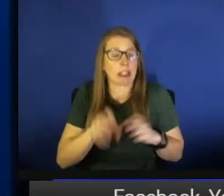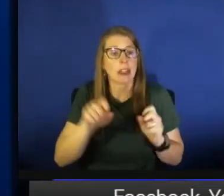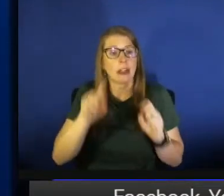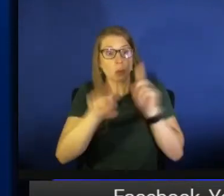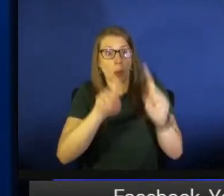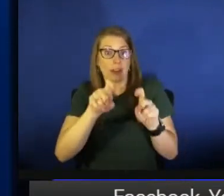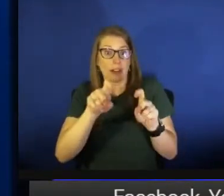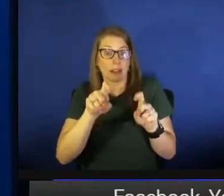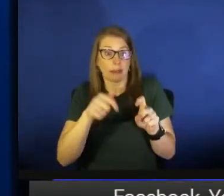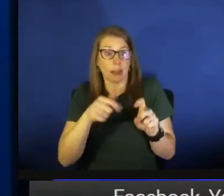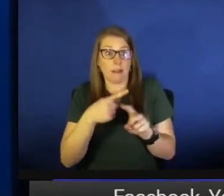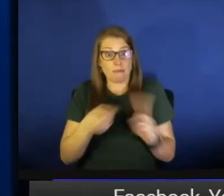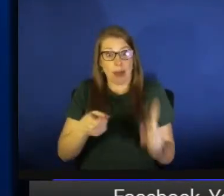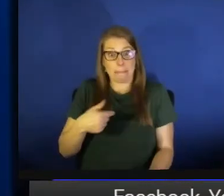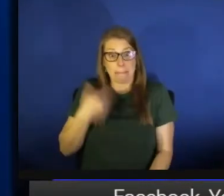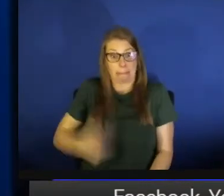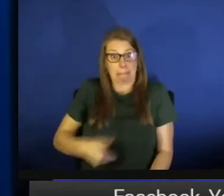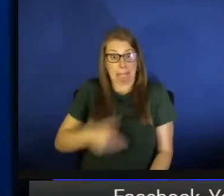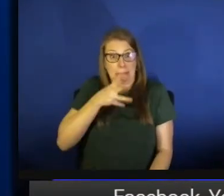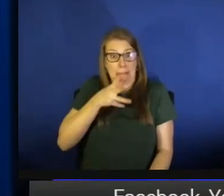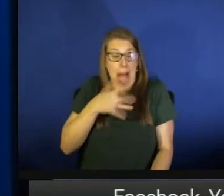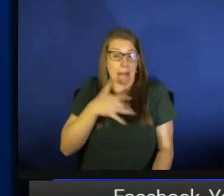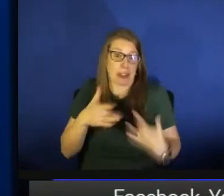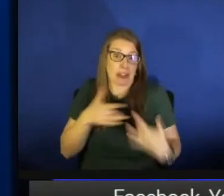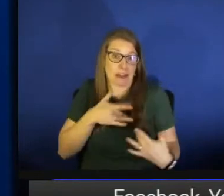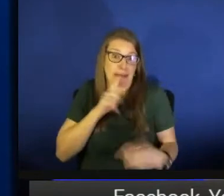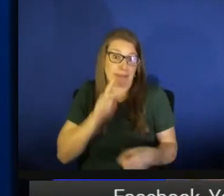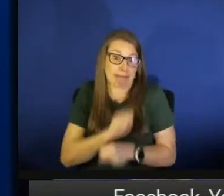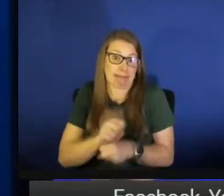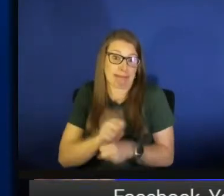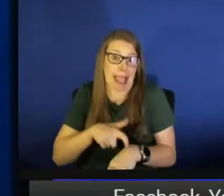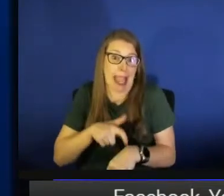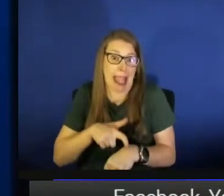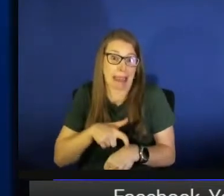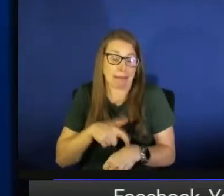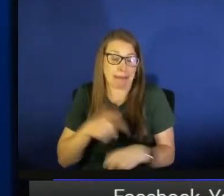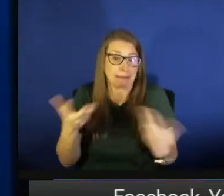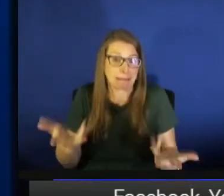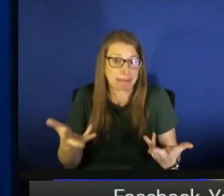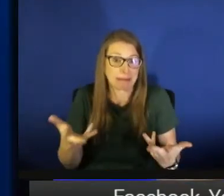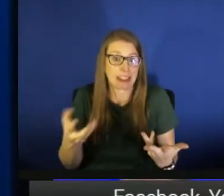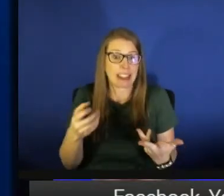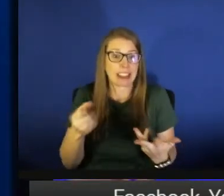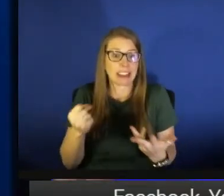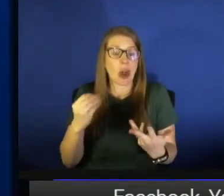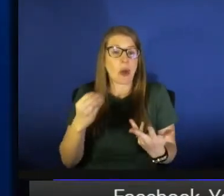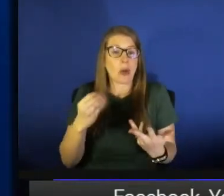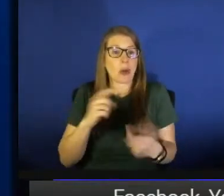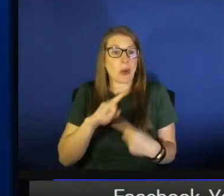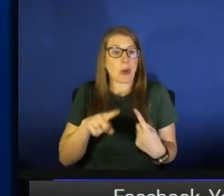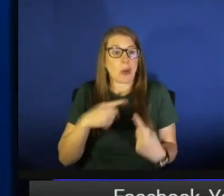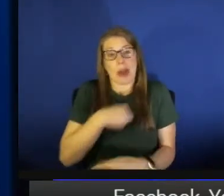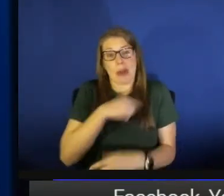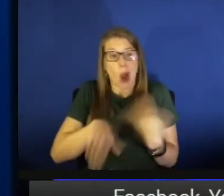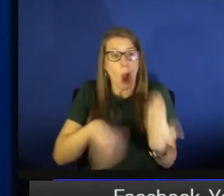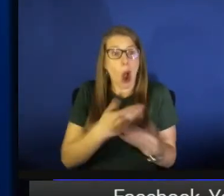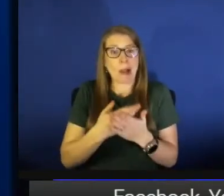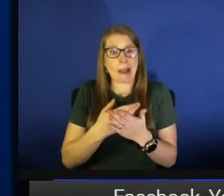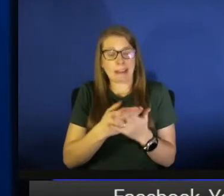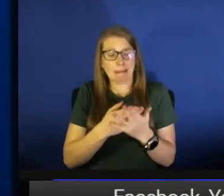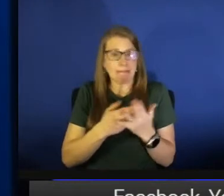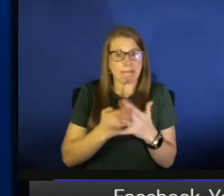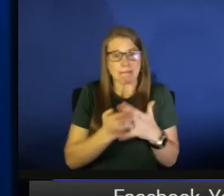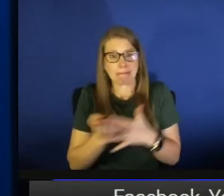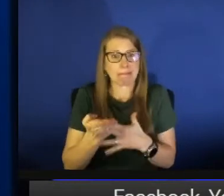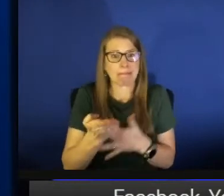from a mom and a concerned mom in real time. So again, just goes to say that we were all, navigating this at the same